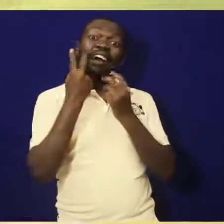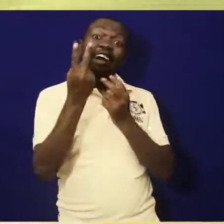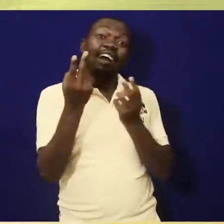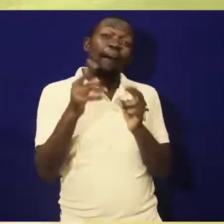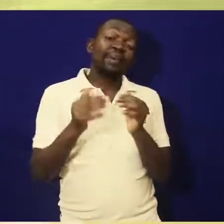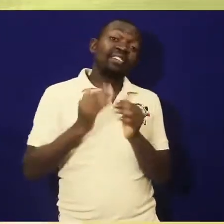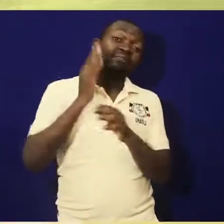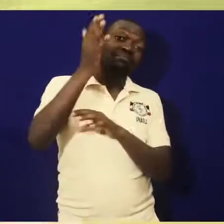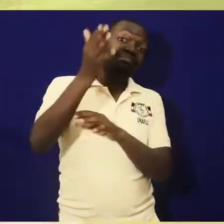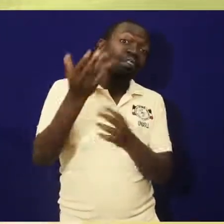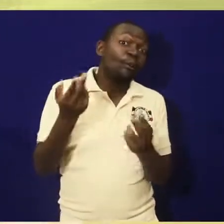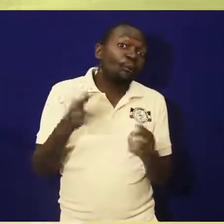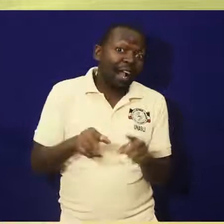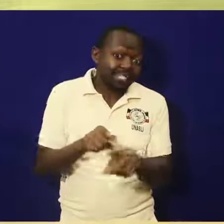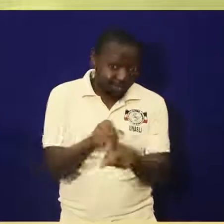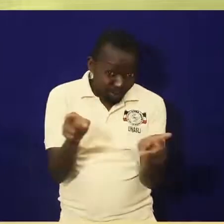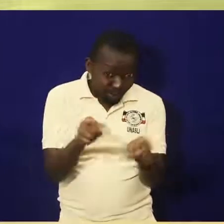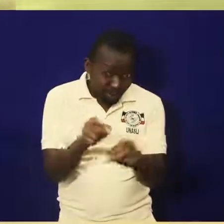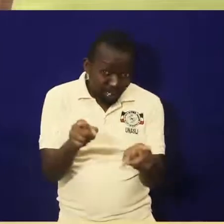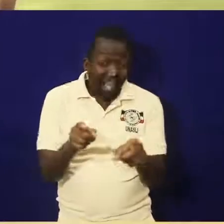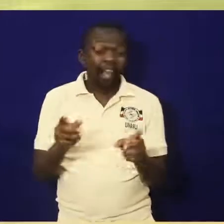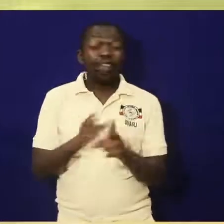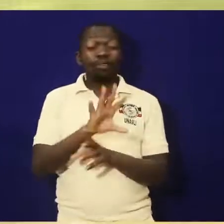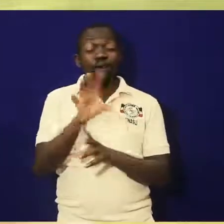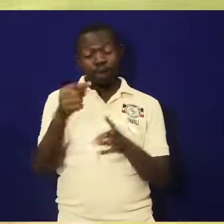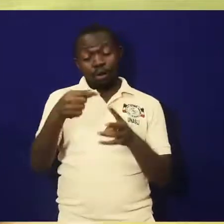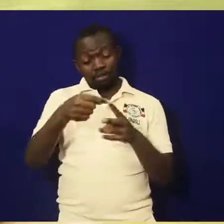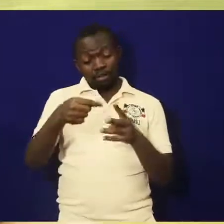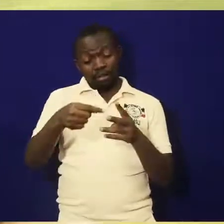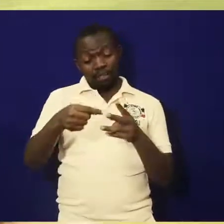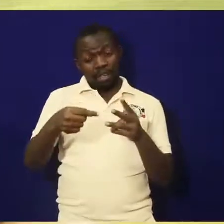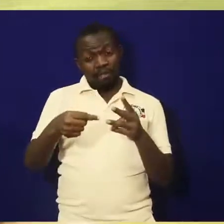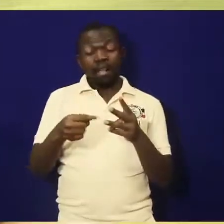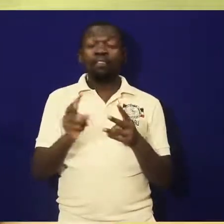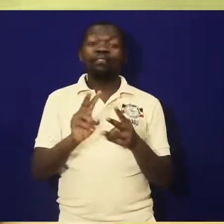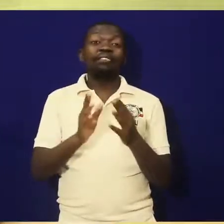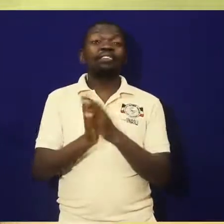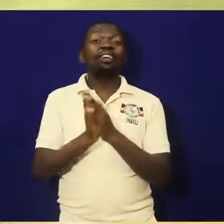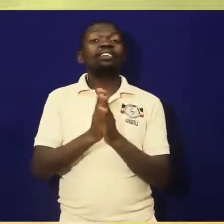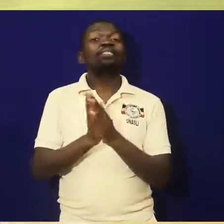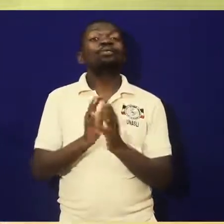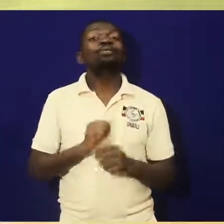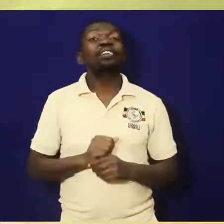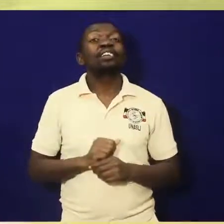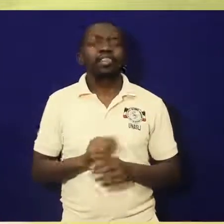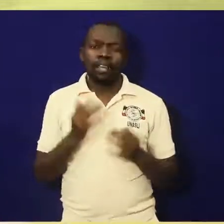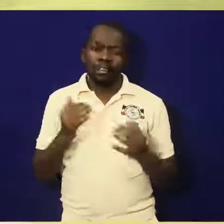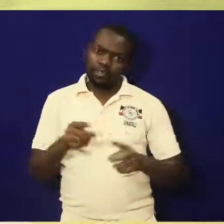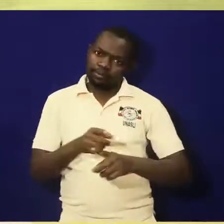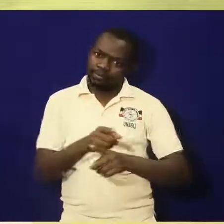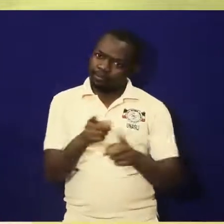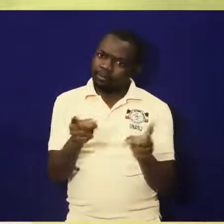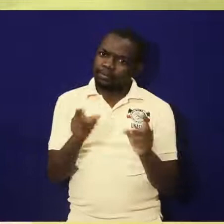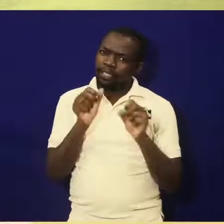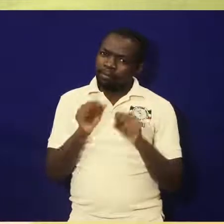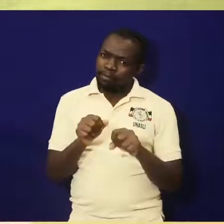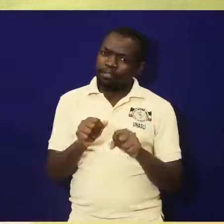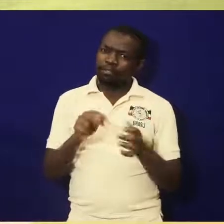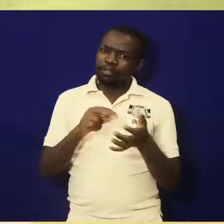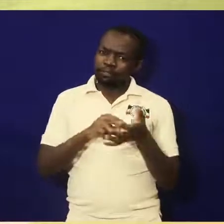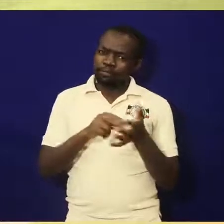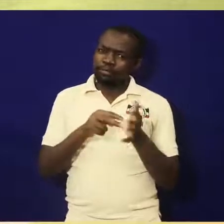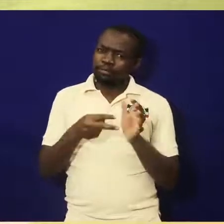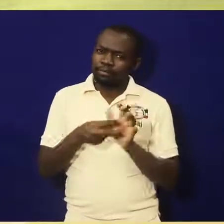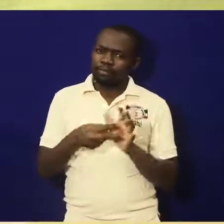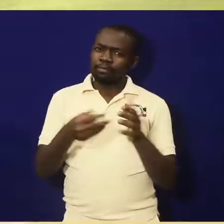future. And all this is history. Now, can you define